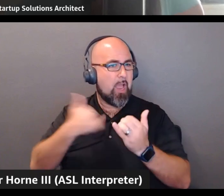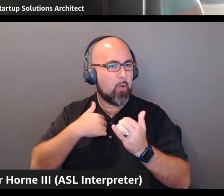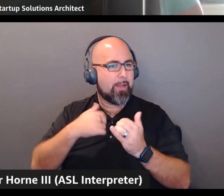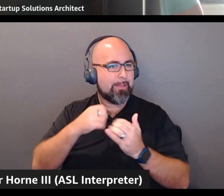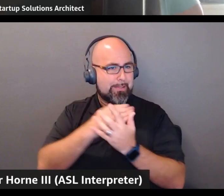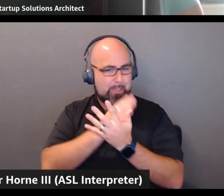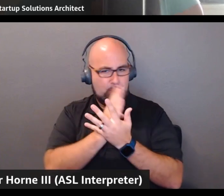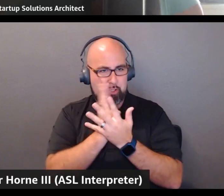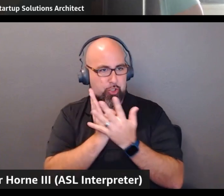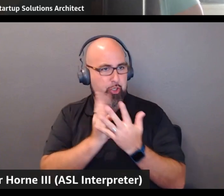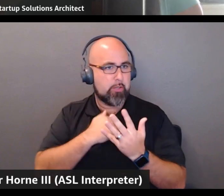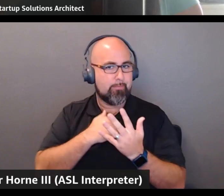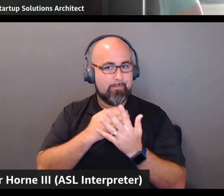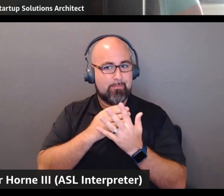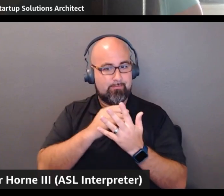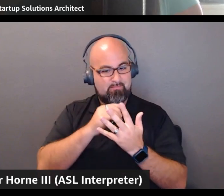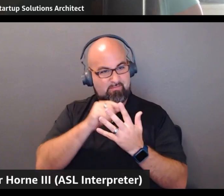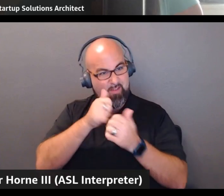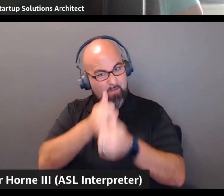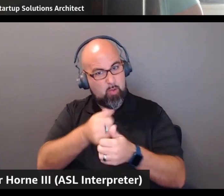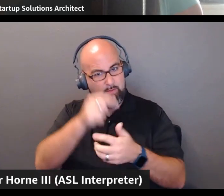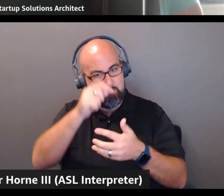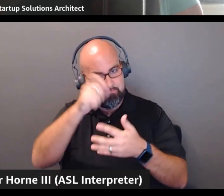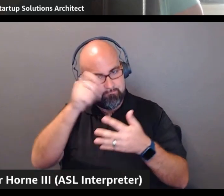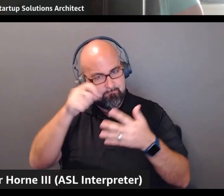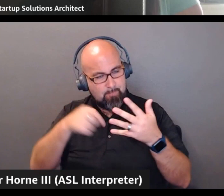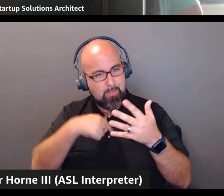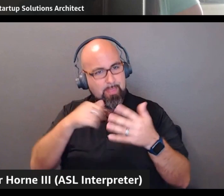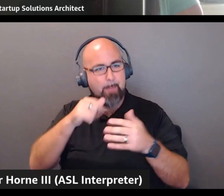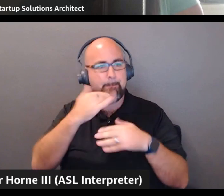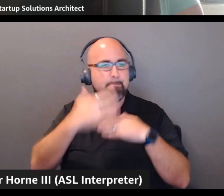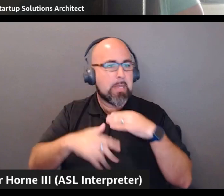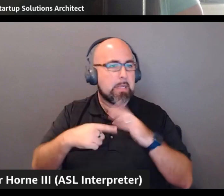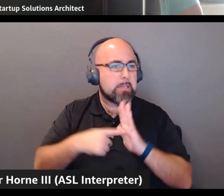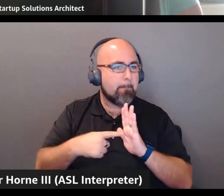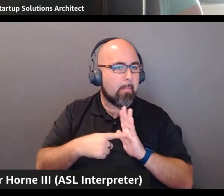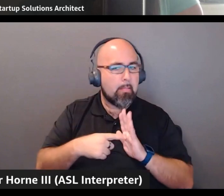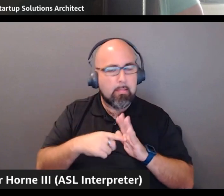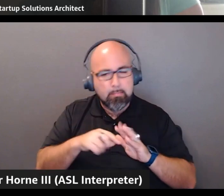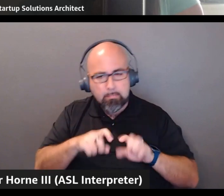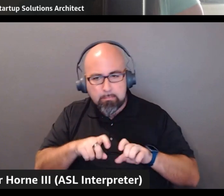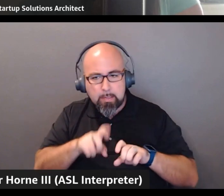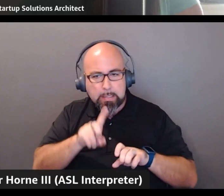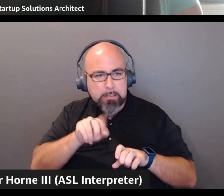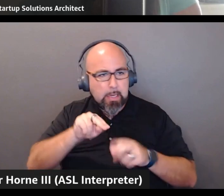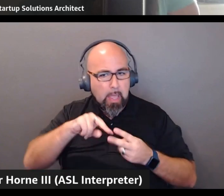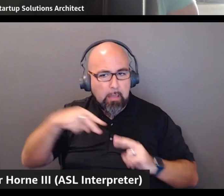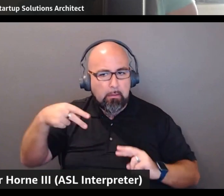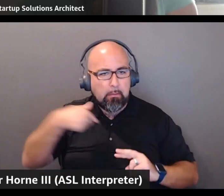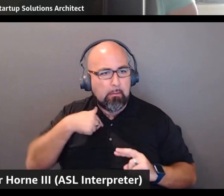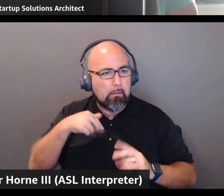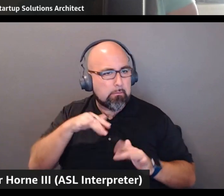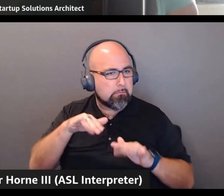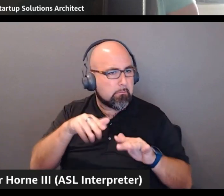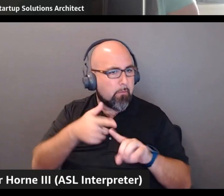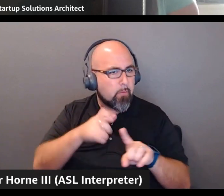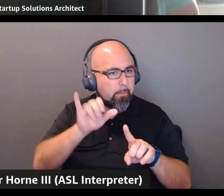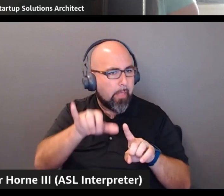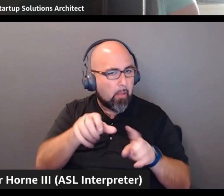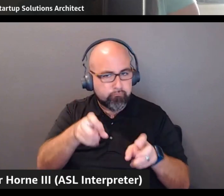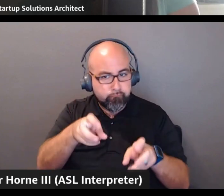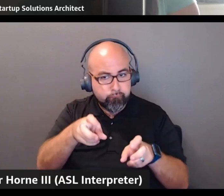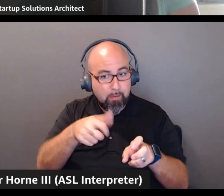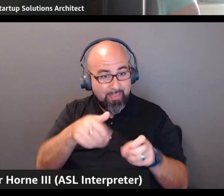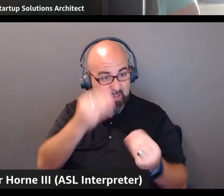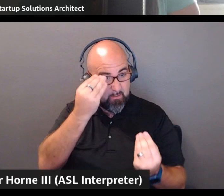they're sequencing that blood sample, and they're getting the DNA sample off of that instrument. And once that information